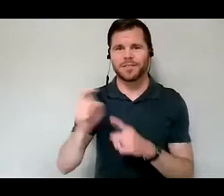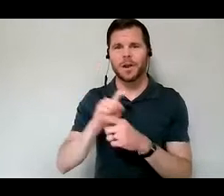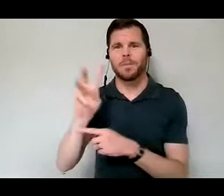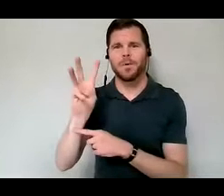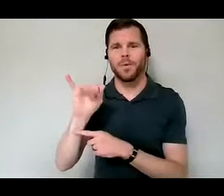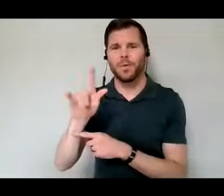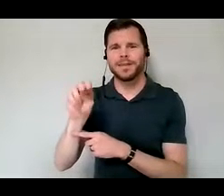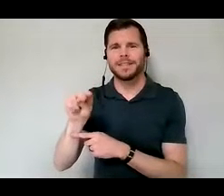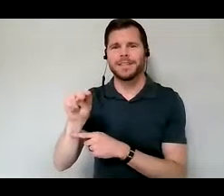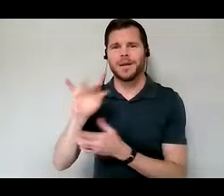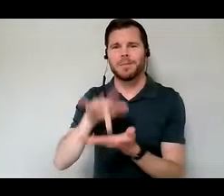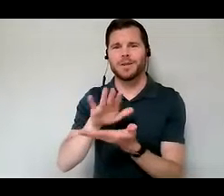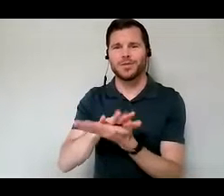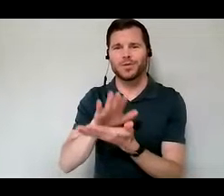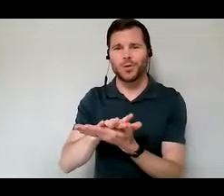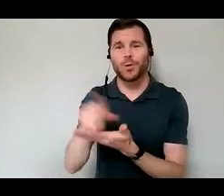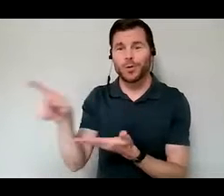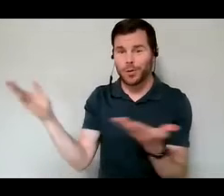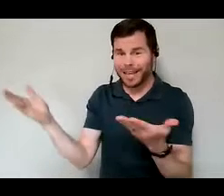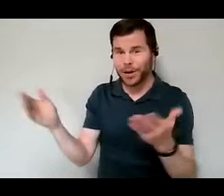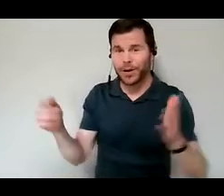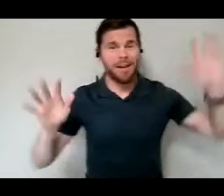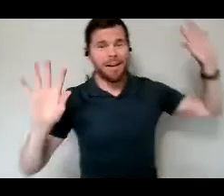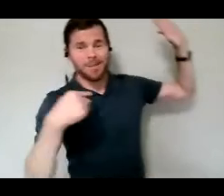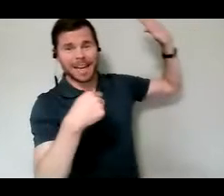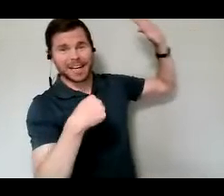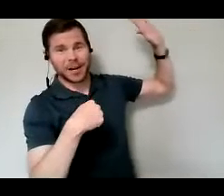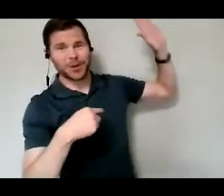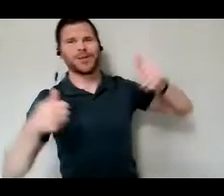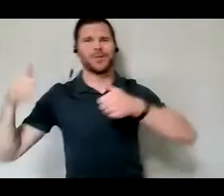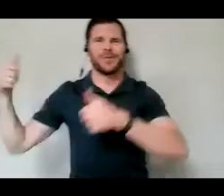I'm here. All right.